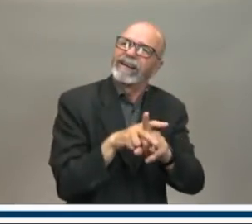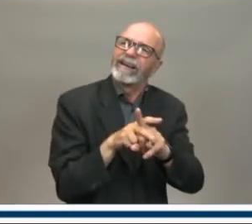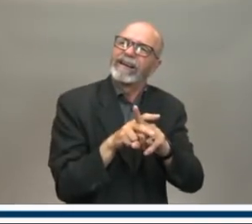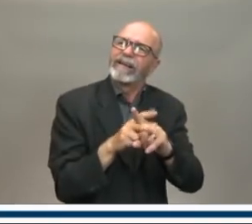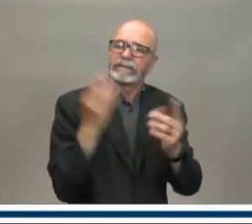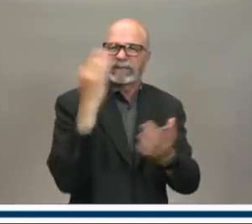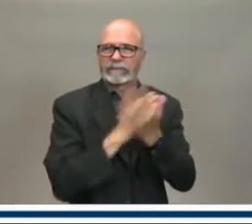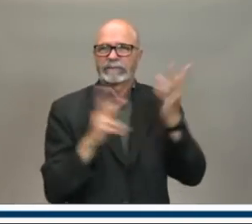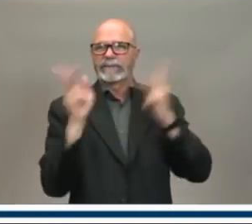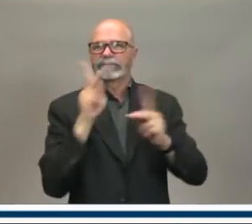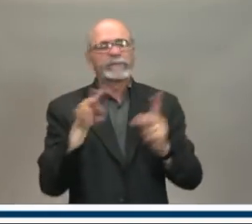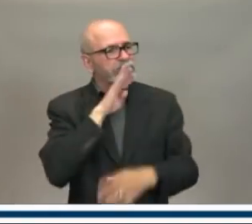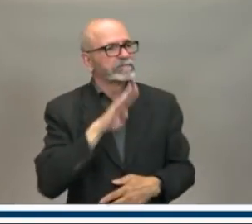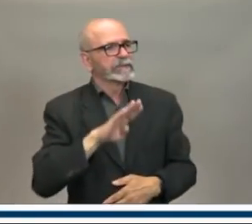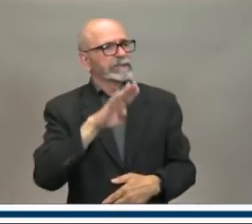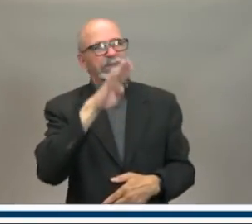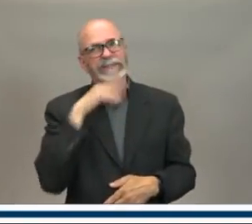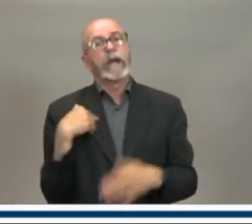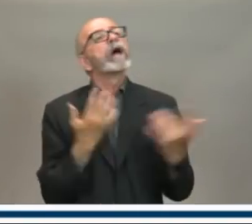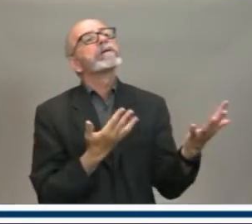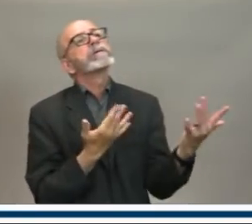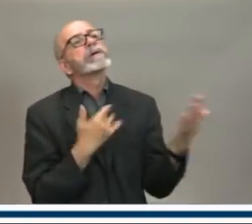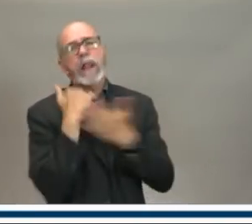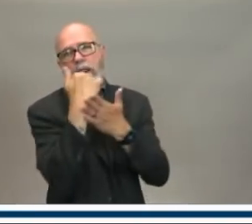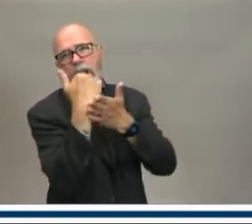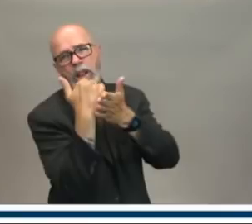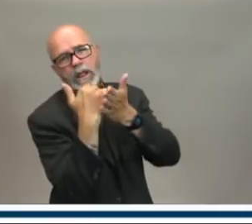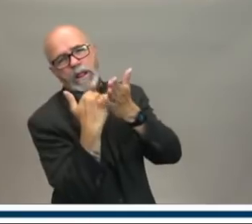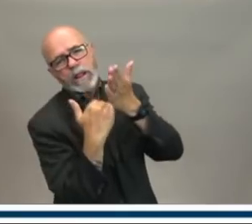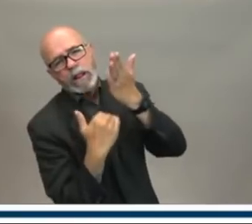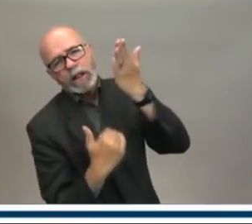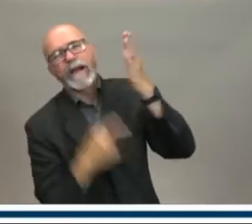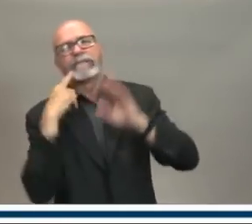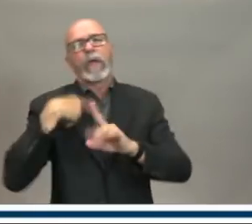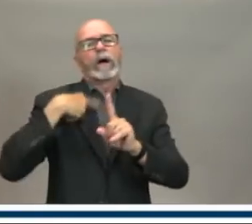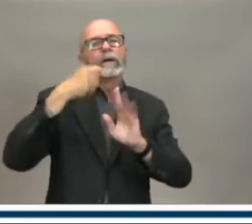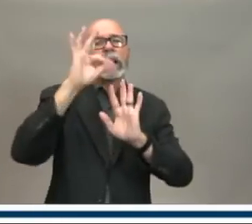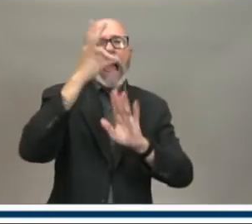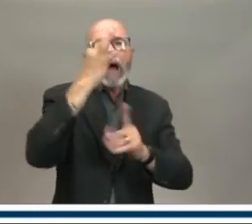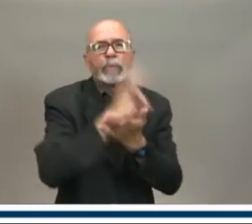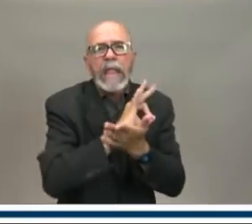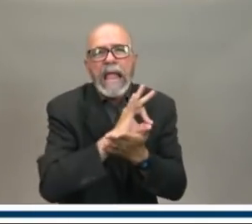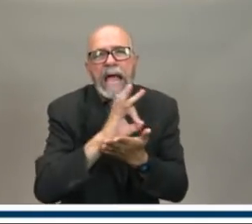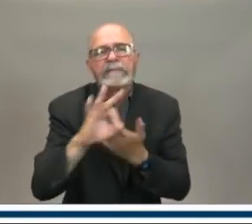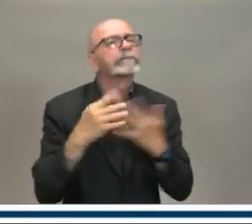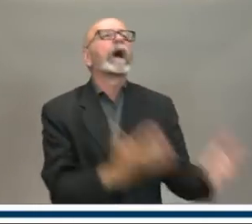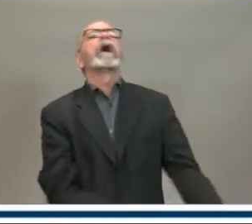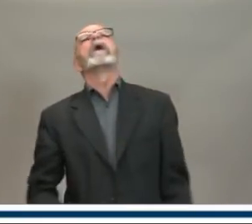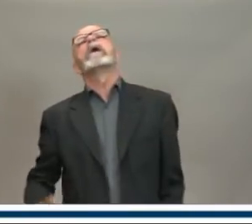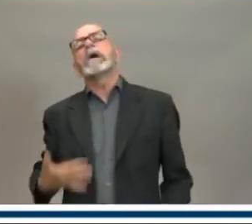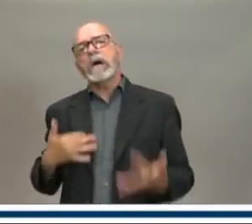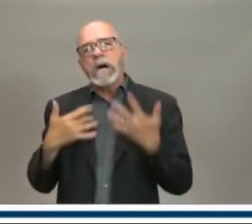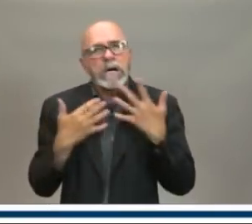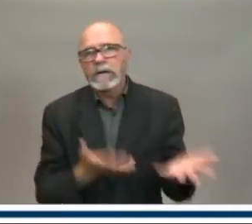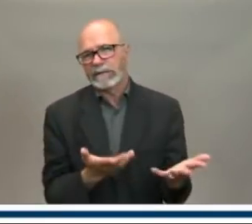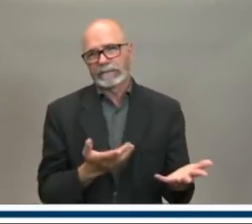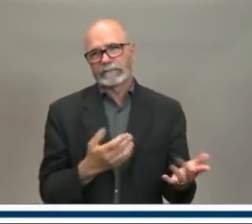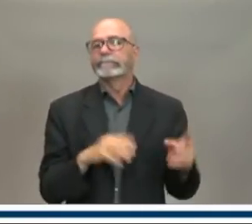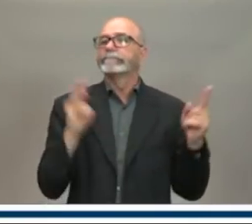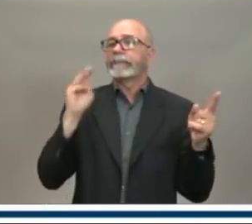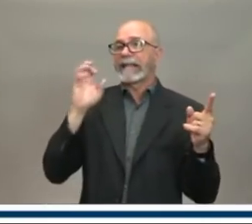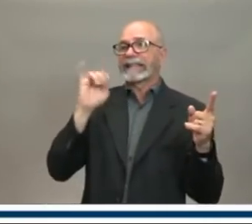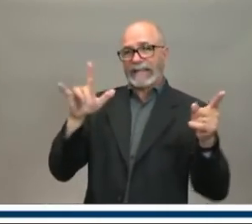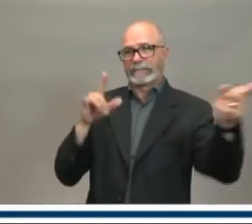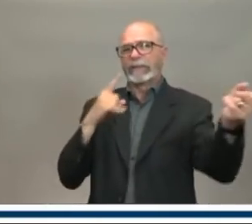been waiting for 9 weeks for their procedures. So this is starting, this will be day and short stay surgeries that'll